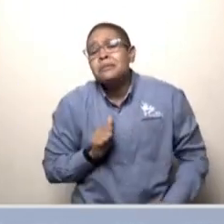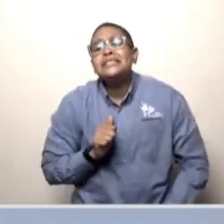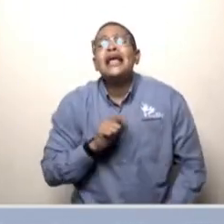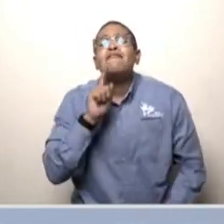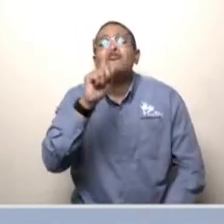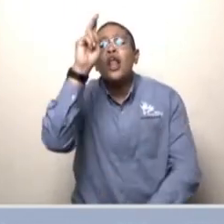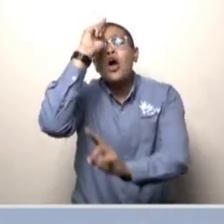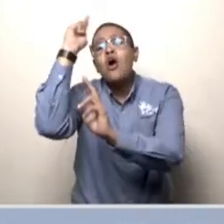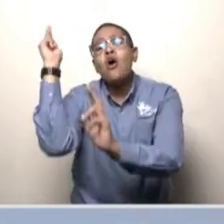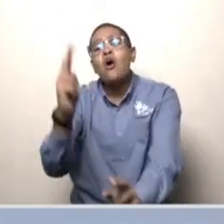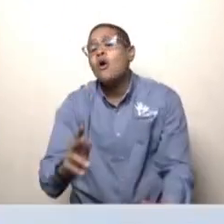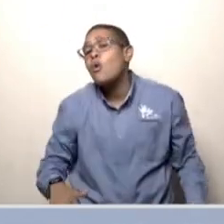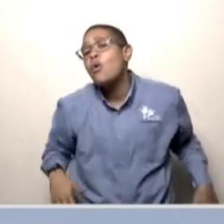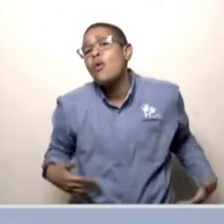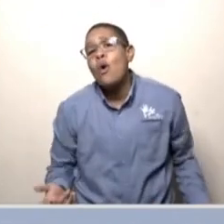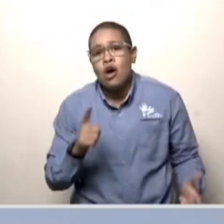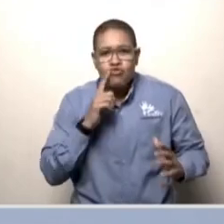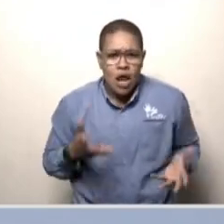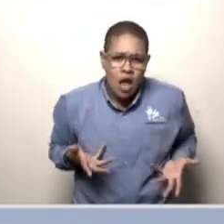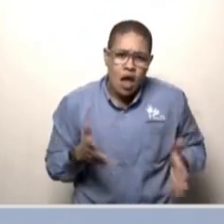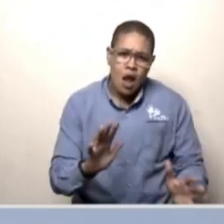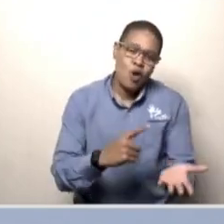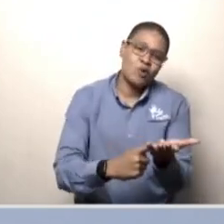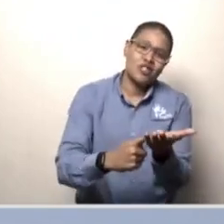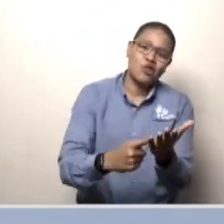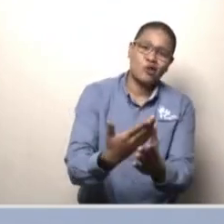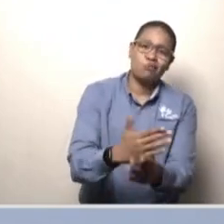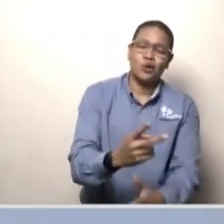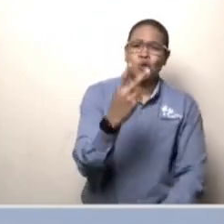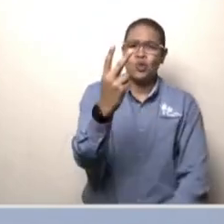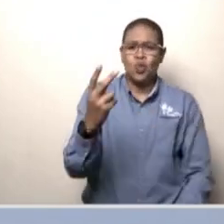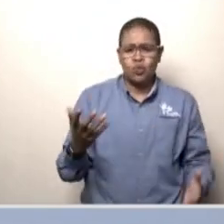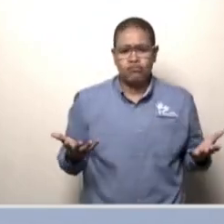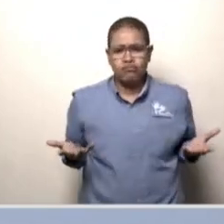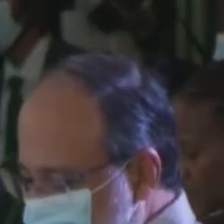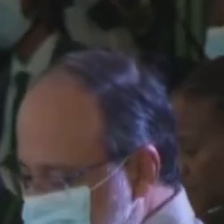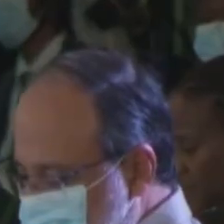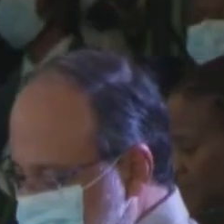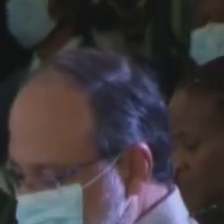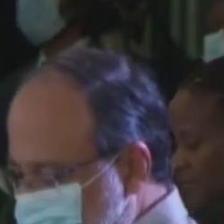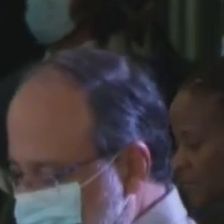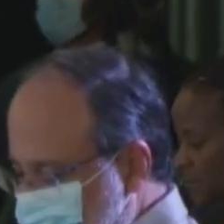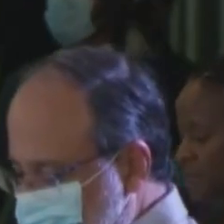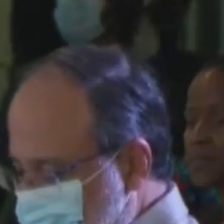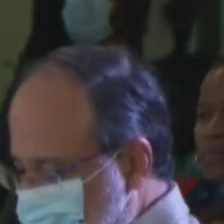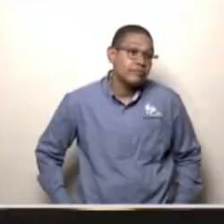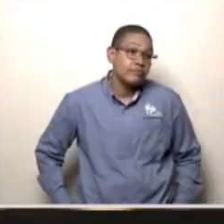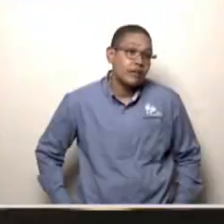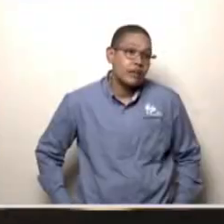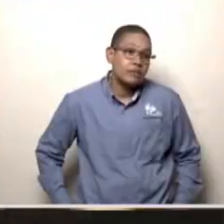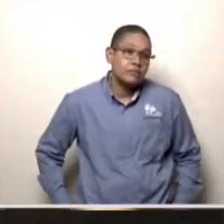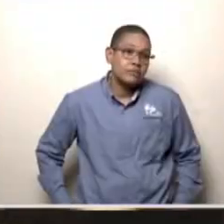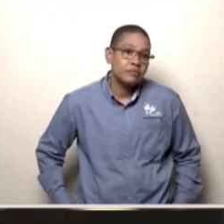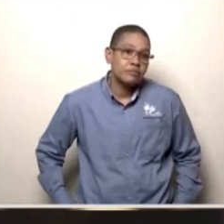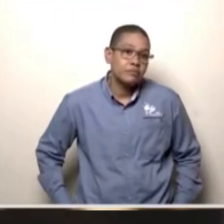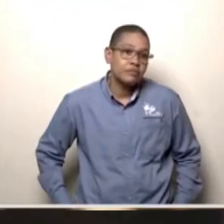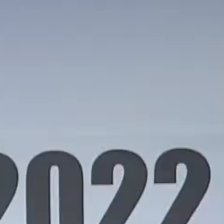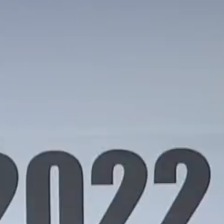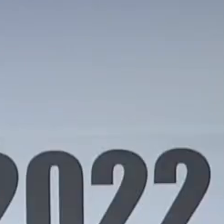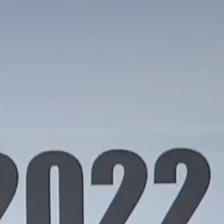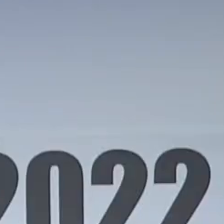am honored to be facilitating the discussion between our two brilliant leaders, Prime Minister Holness and President